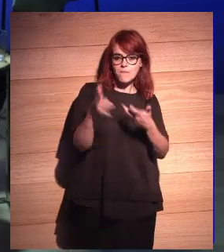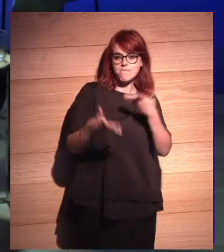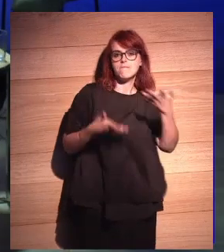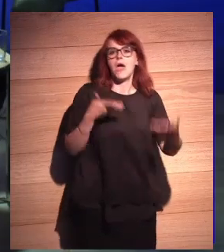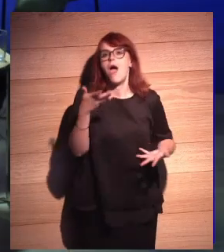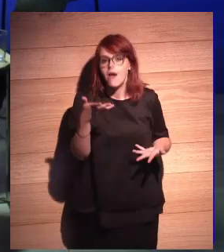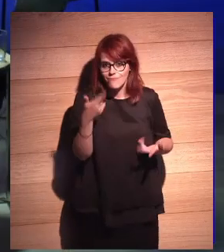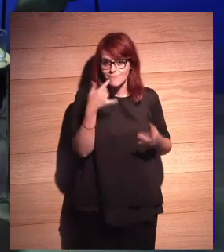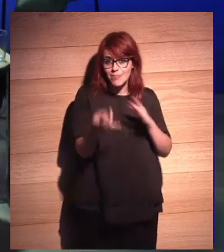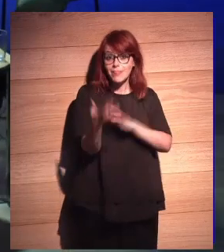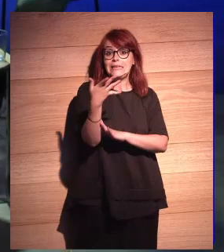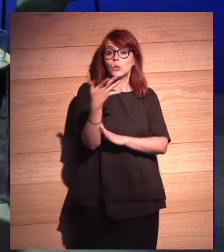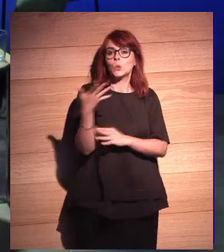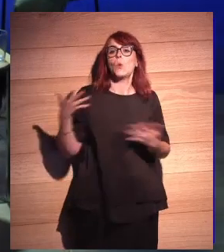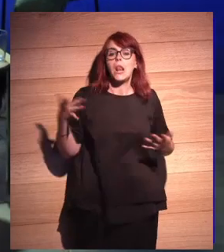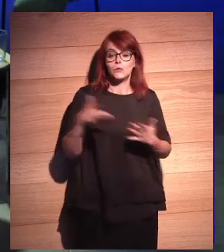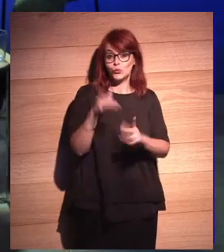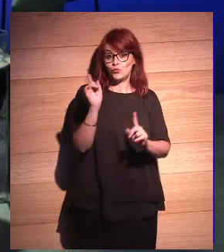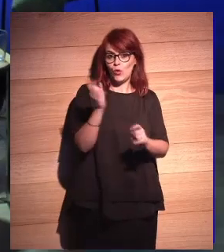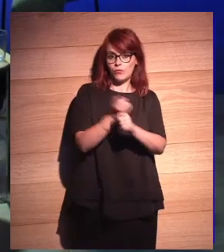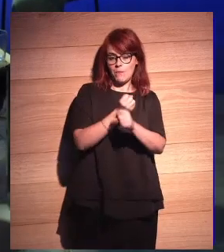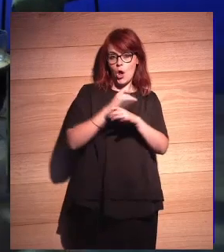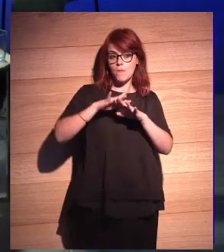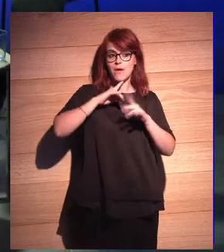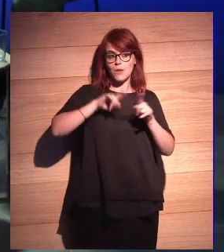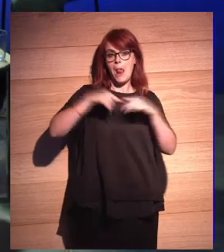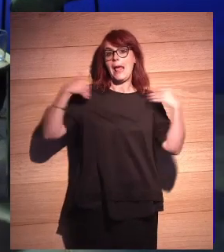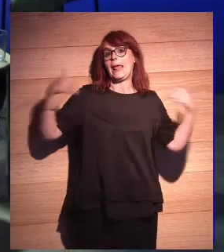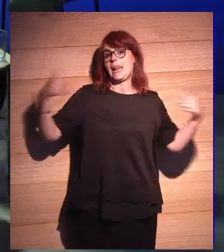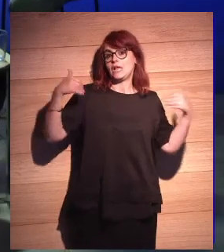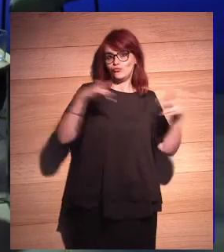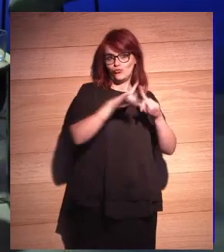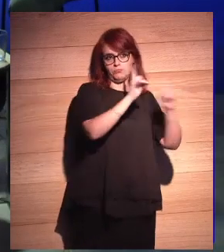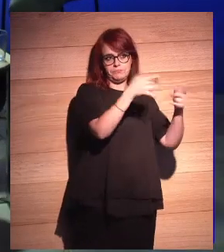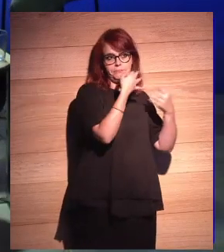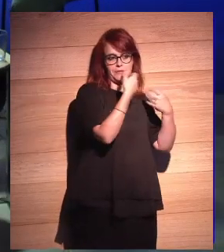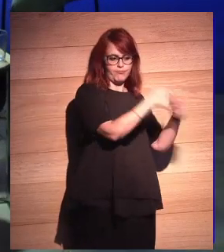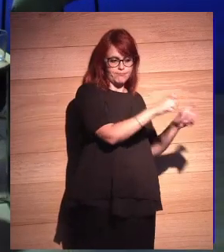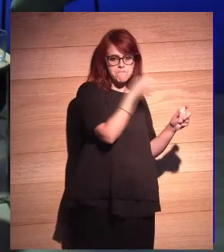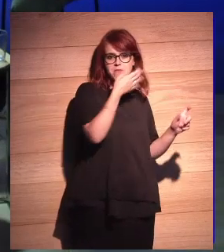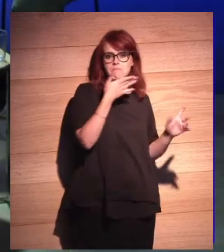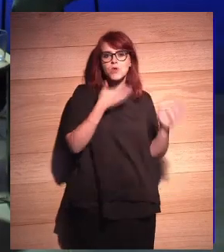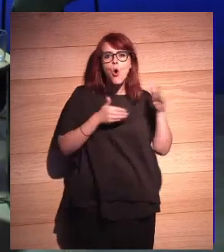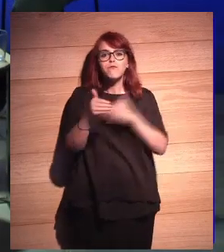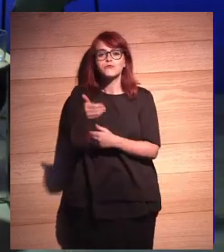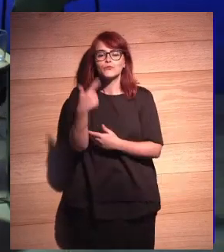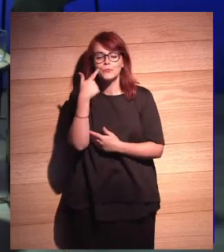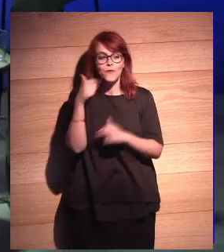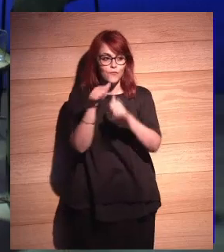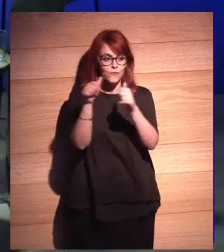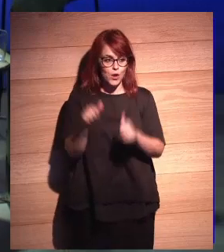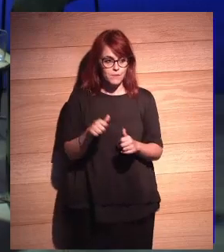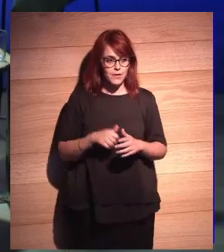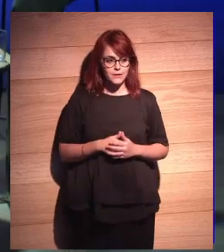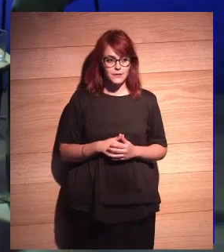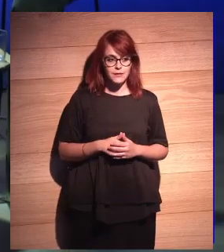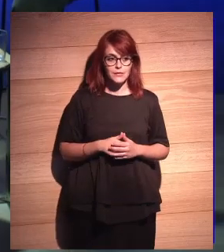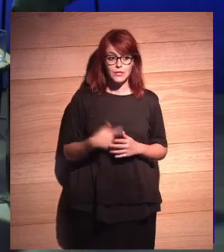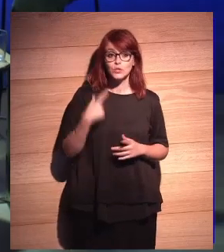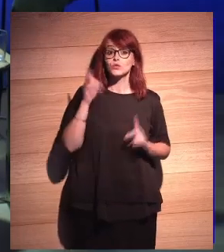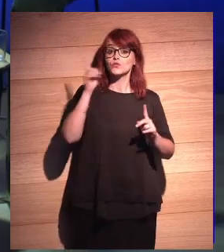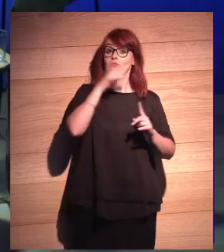among all of us. So what type, beyond the gem work that you might carry, that you might